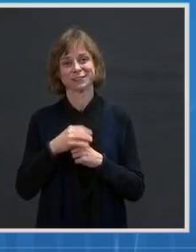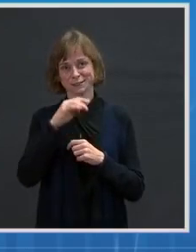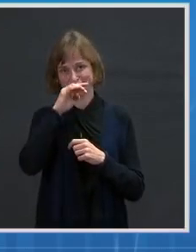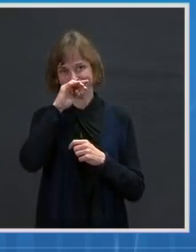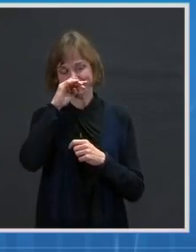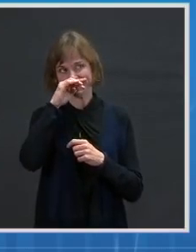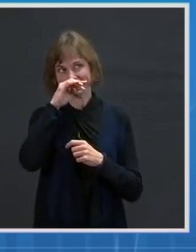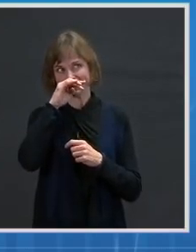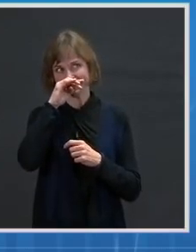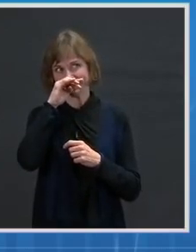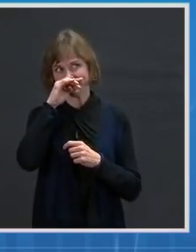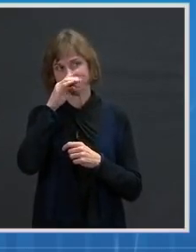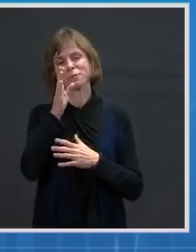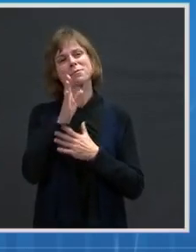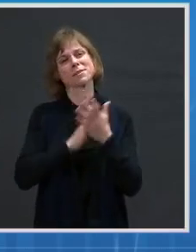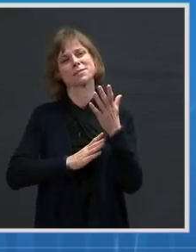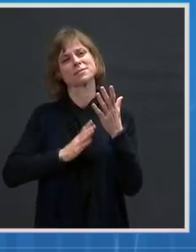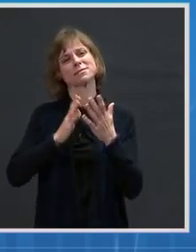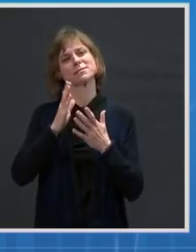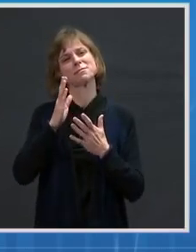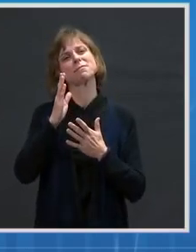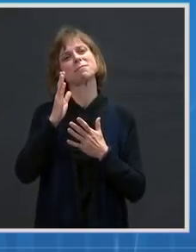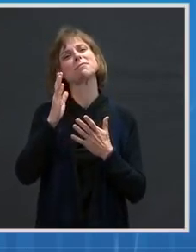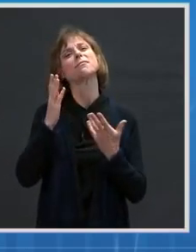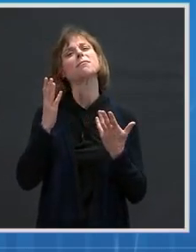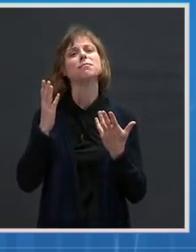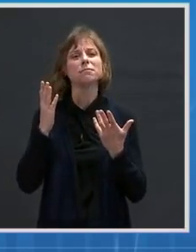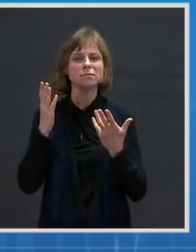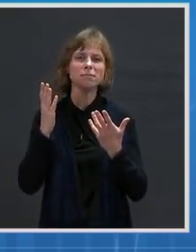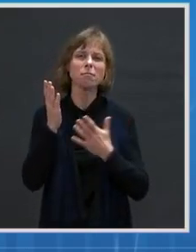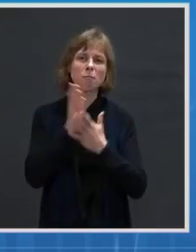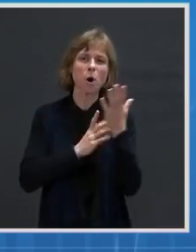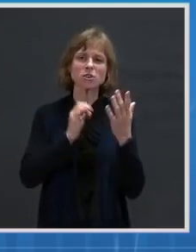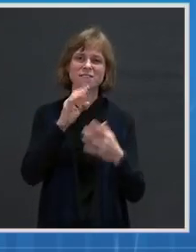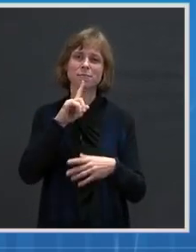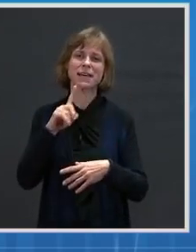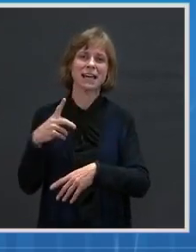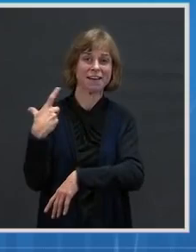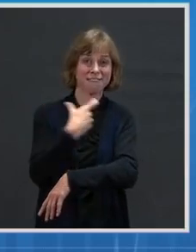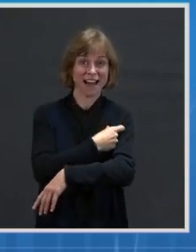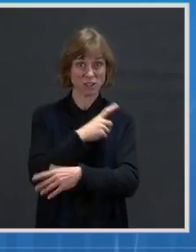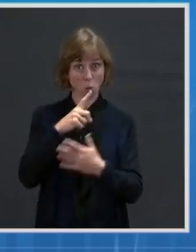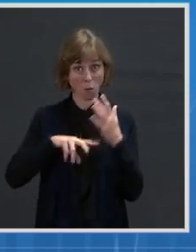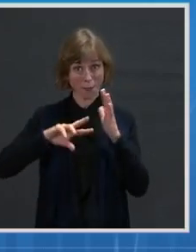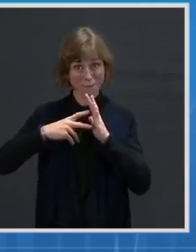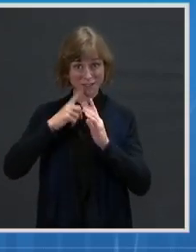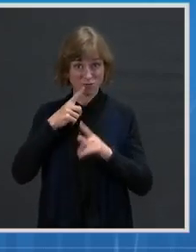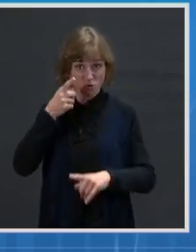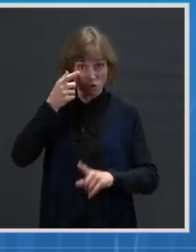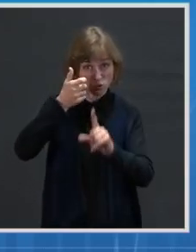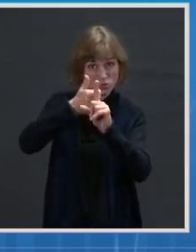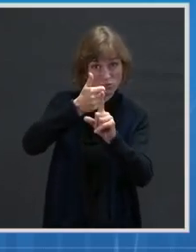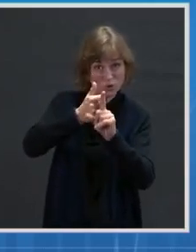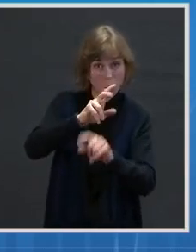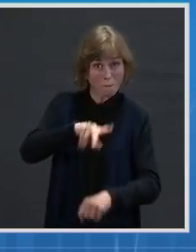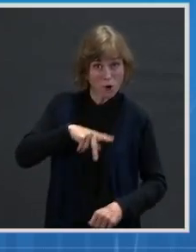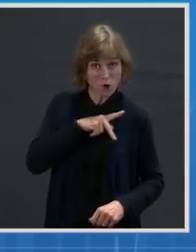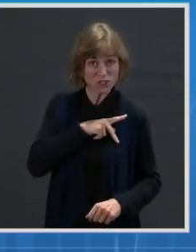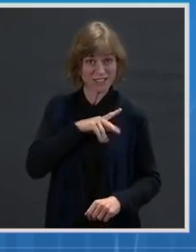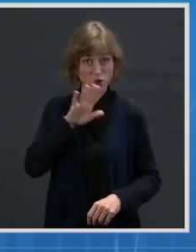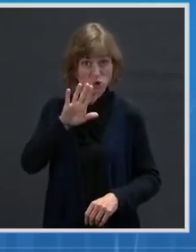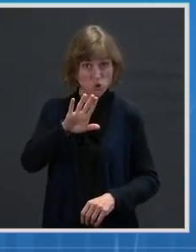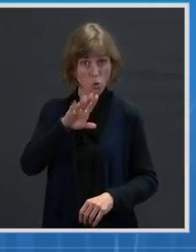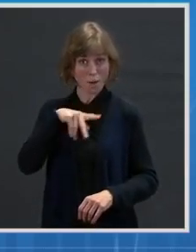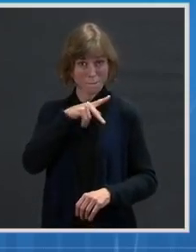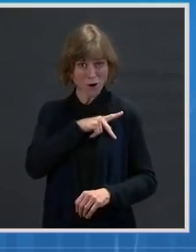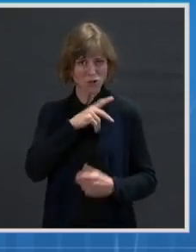There are certain aspects of being vaccinated and what that means to you personally and your own personal safety and that of your